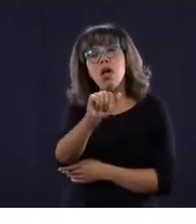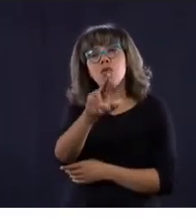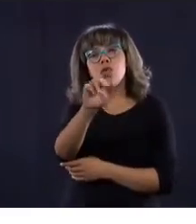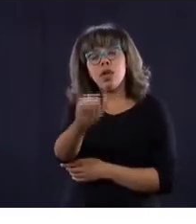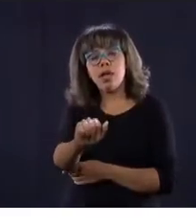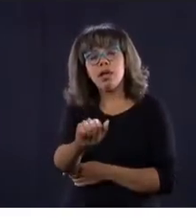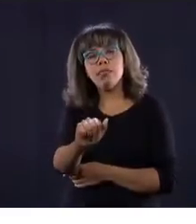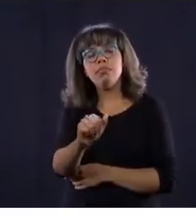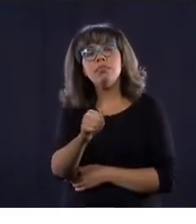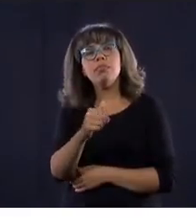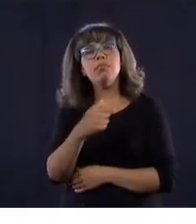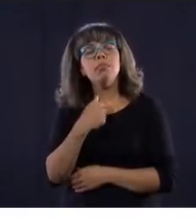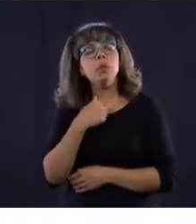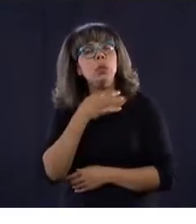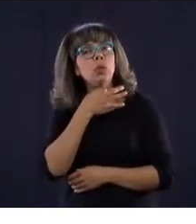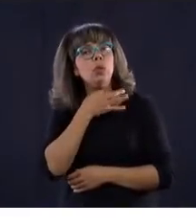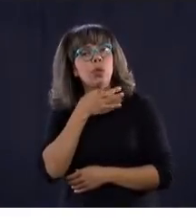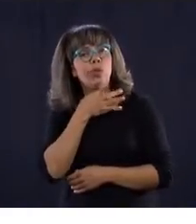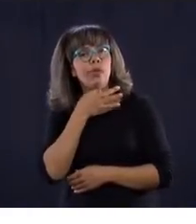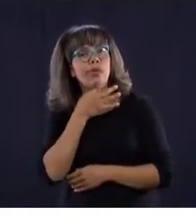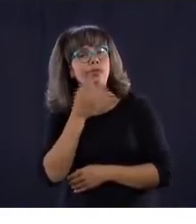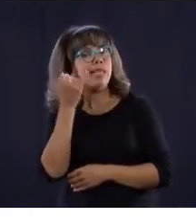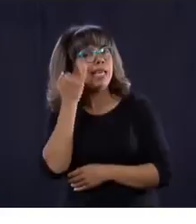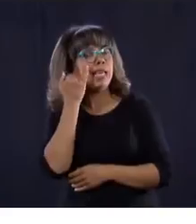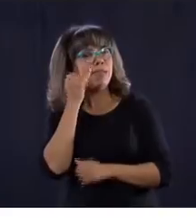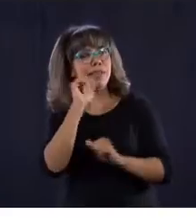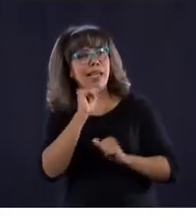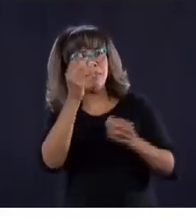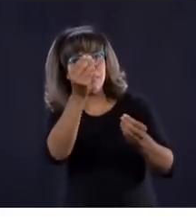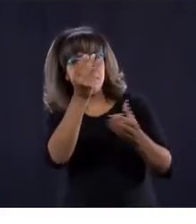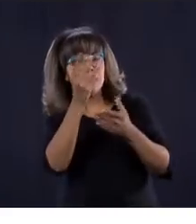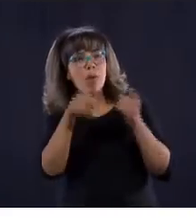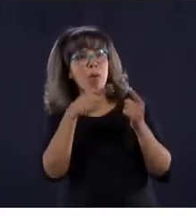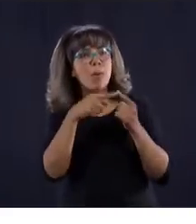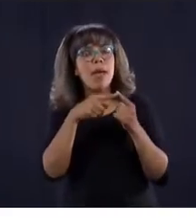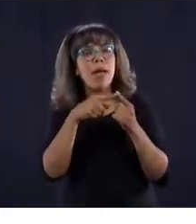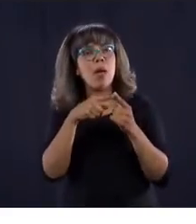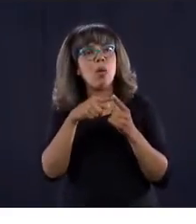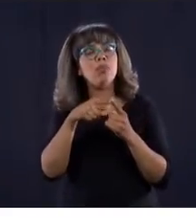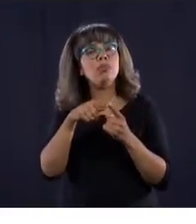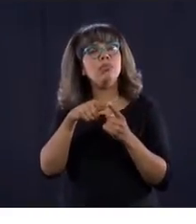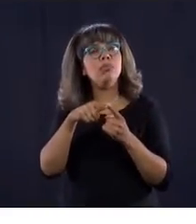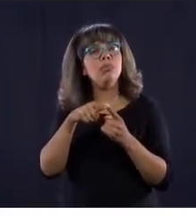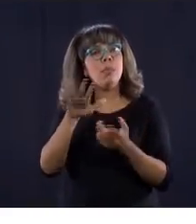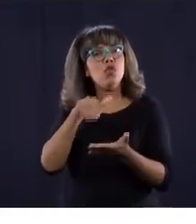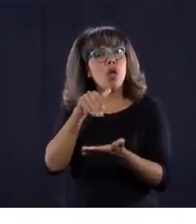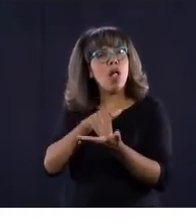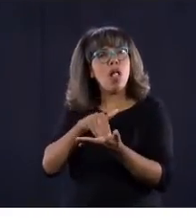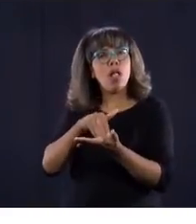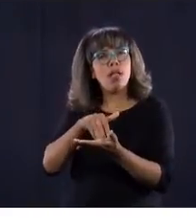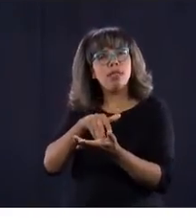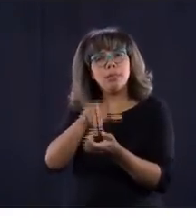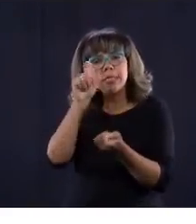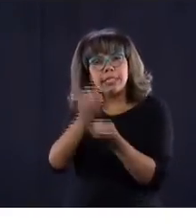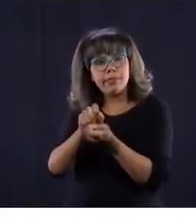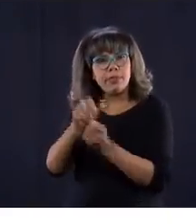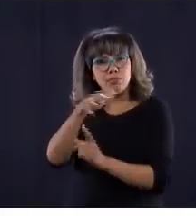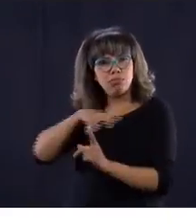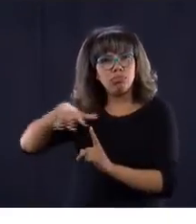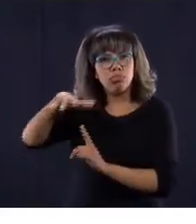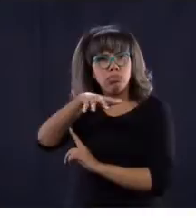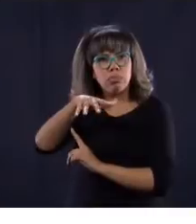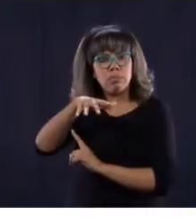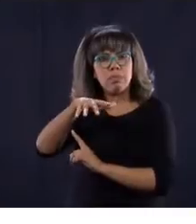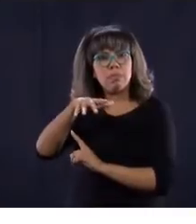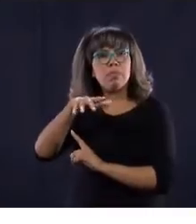who's the head of Montreal Health, saying on a l'impression qu'on n'a pas rempli toutes les conditions. So can you update us on